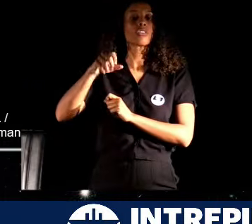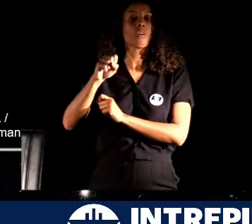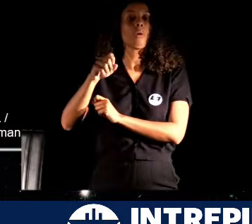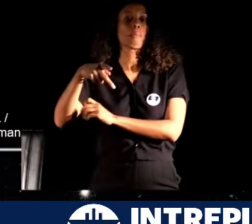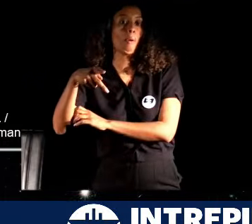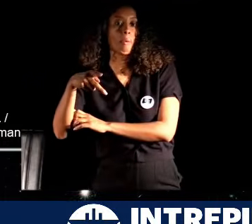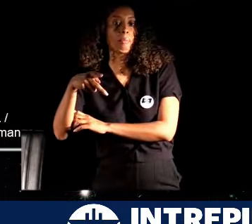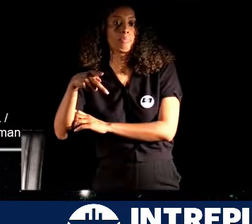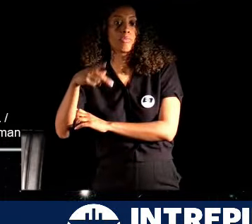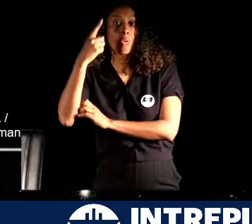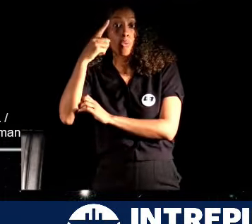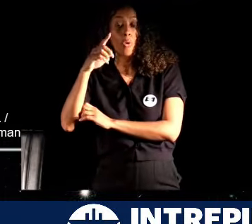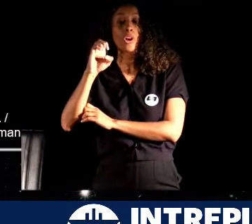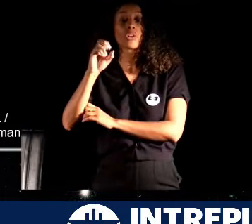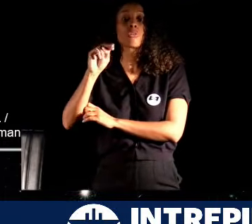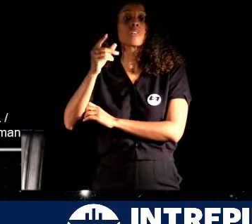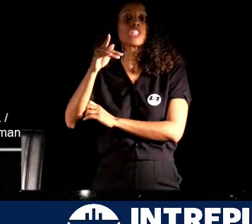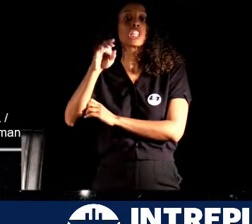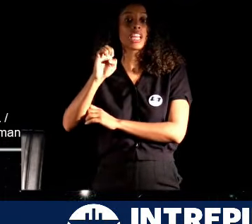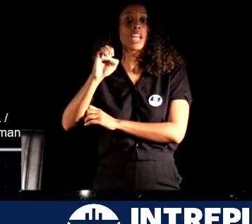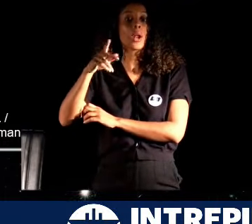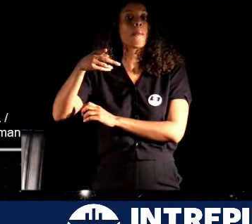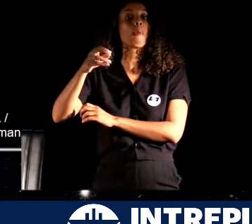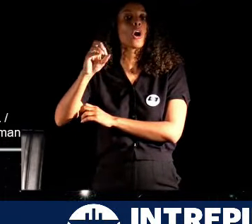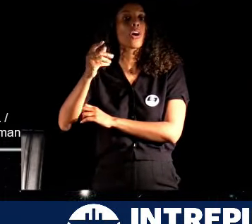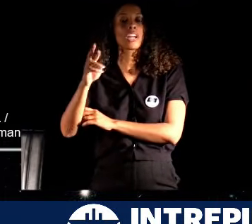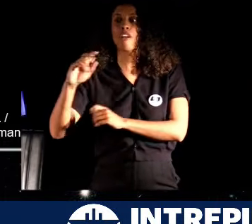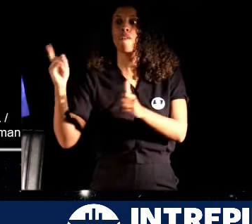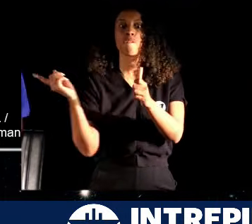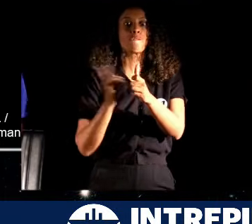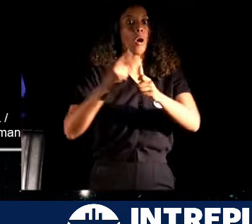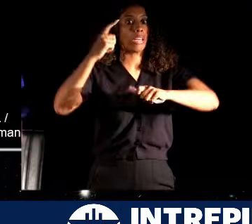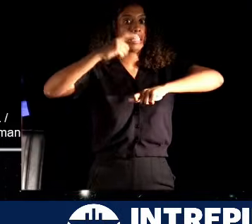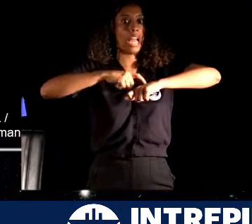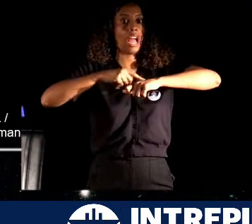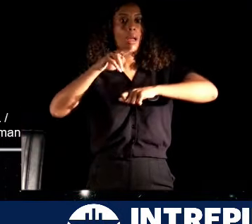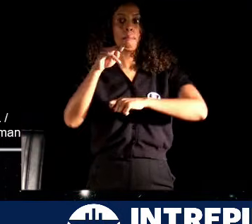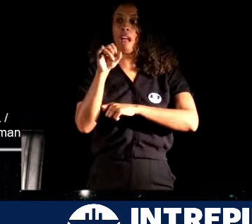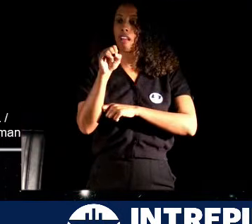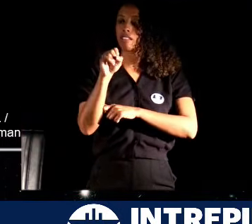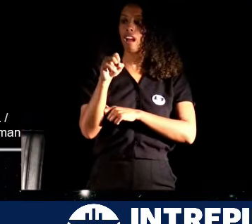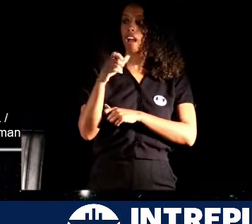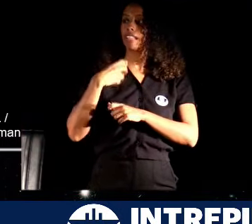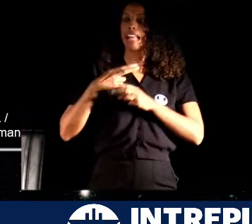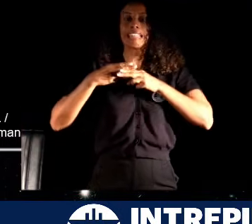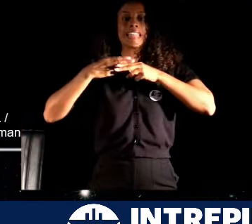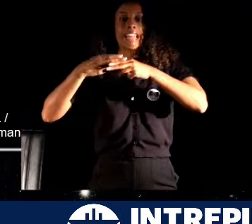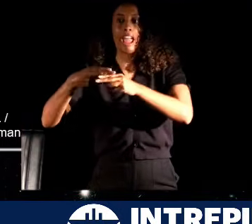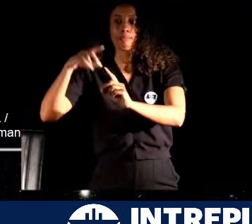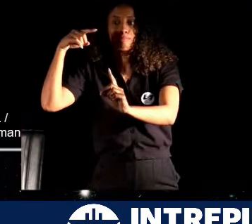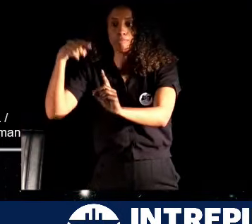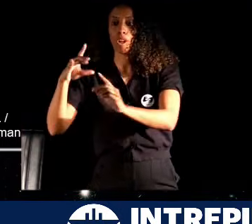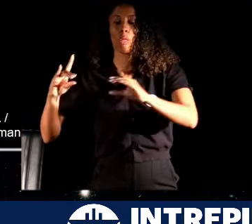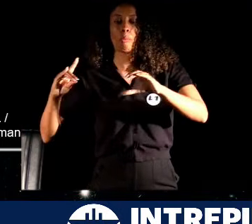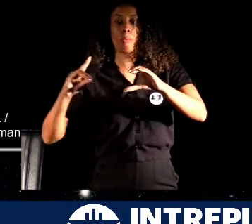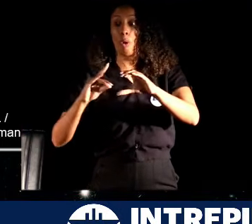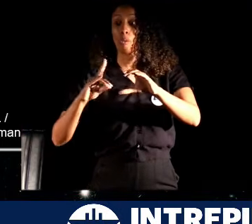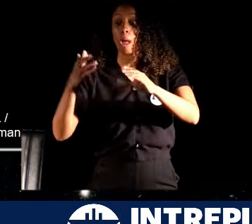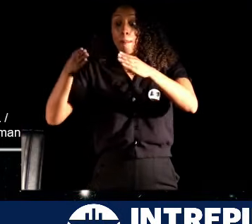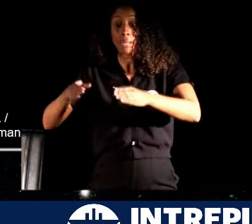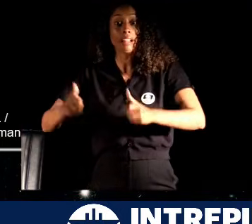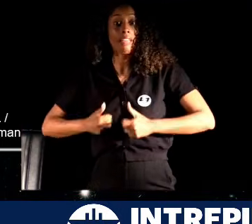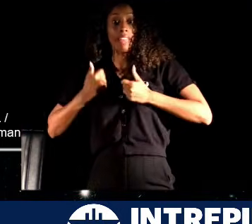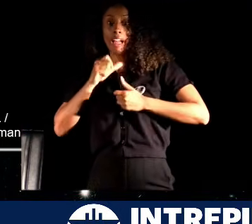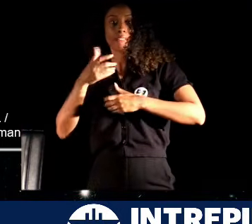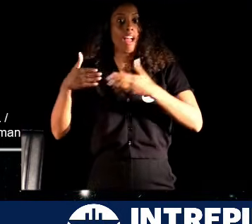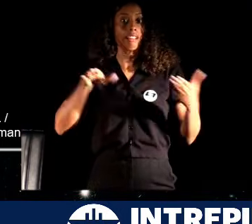for Eugene Parker. This is the first time that NASA has named a mission after someone who's alive. And he was